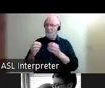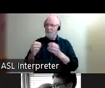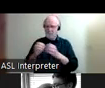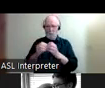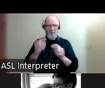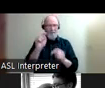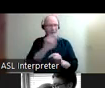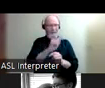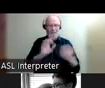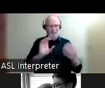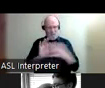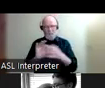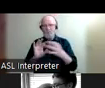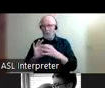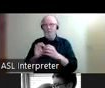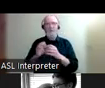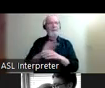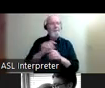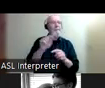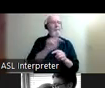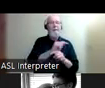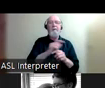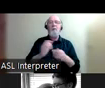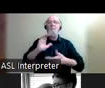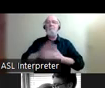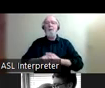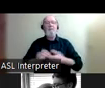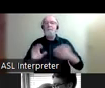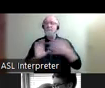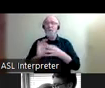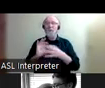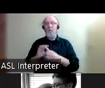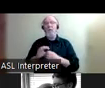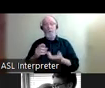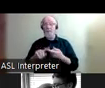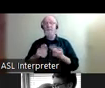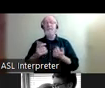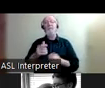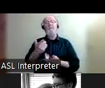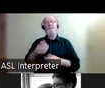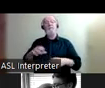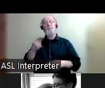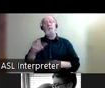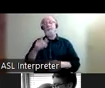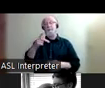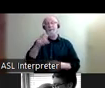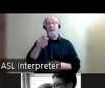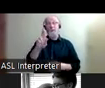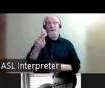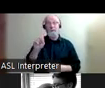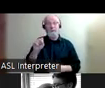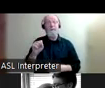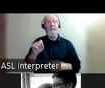coming on board, which, you know, we love our community partners. Provincial Parks is available,